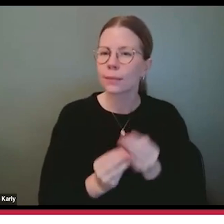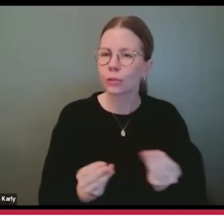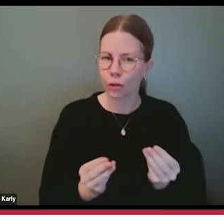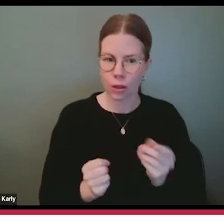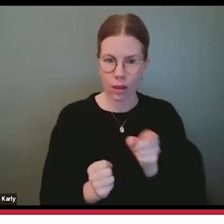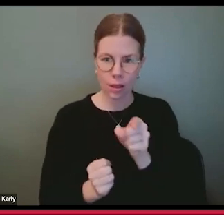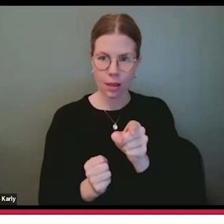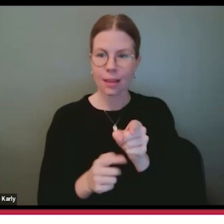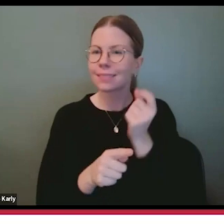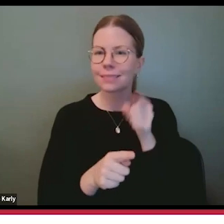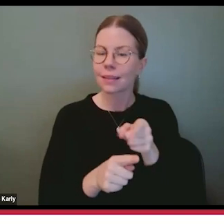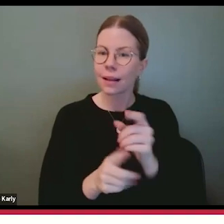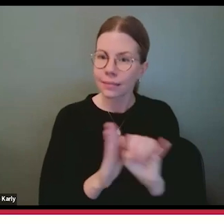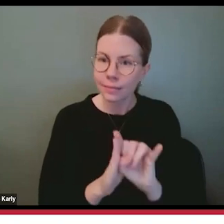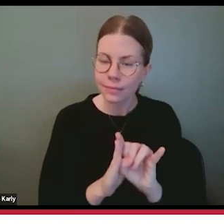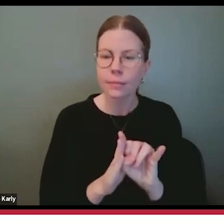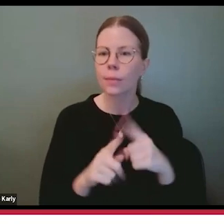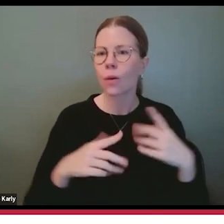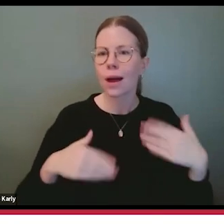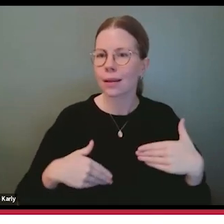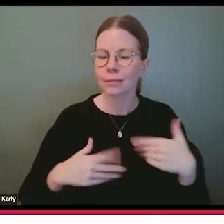and we continued not to develop countermeasures.